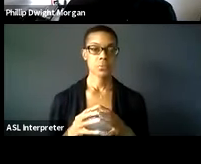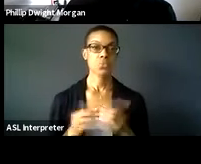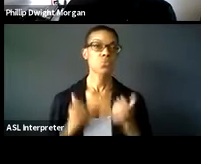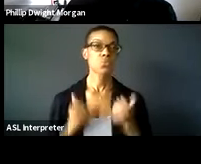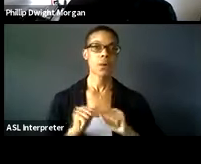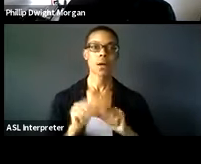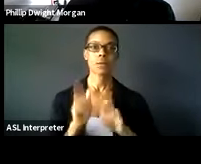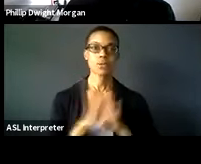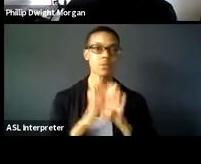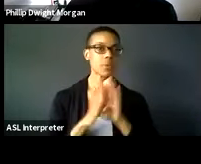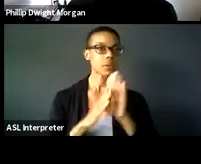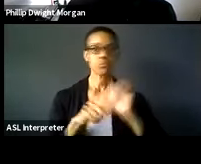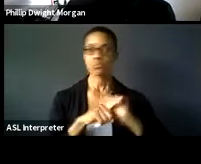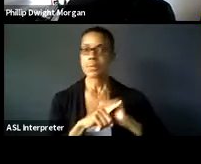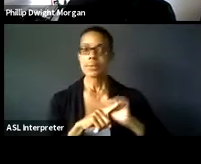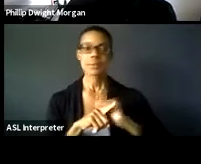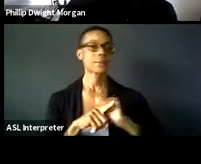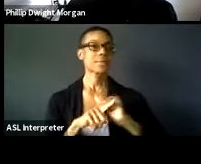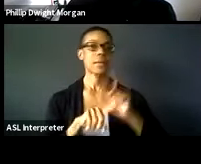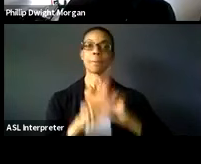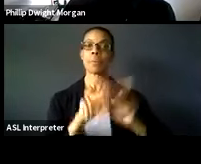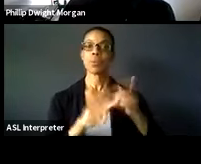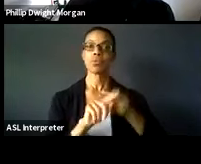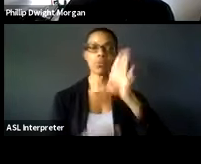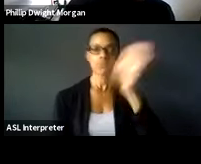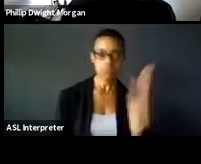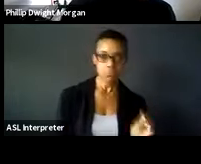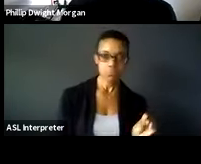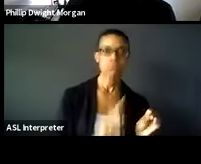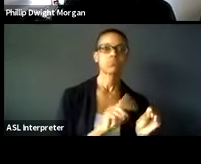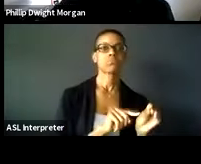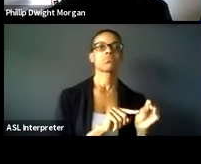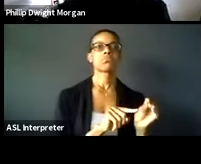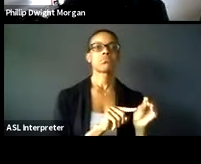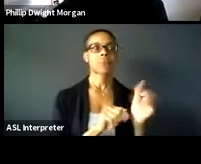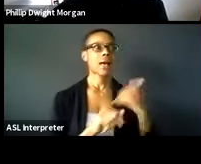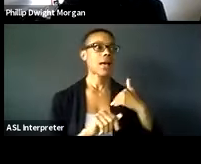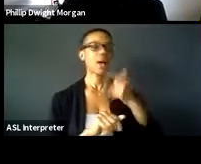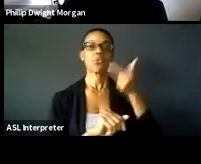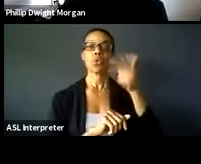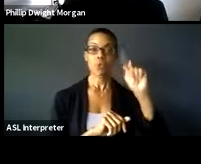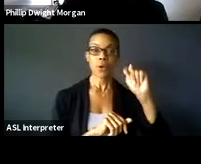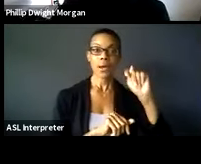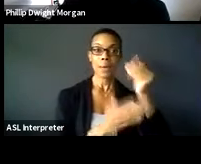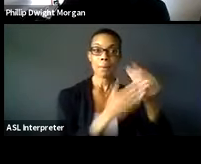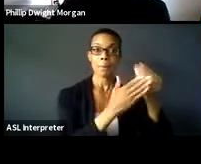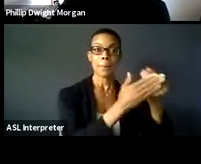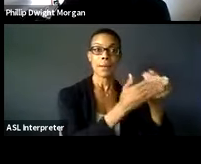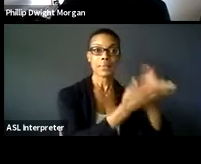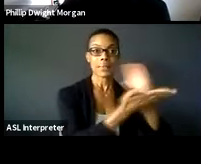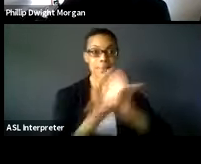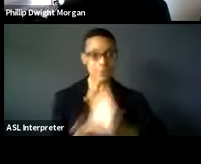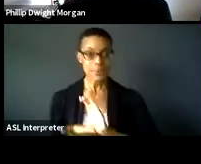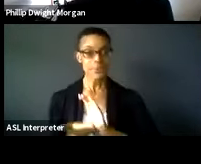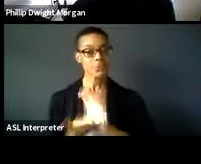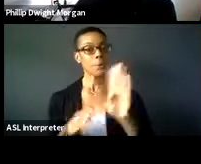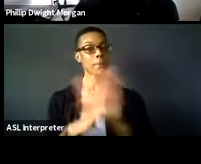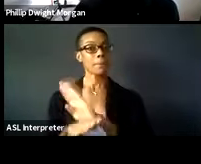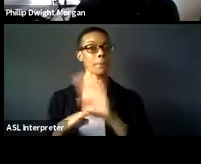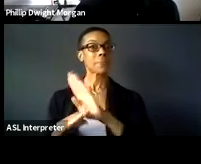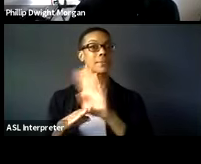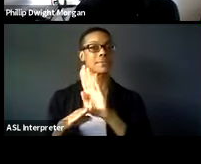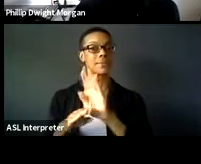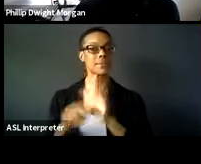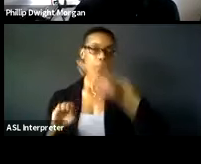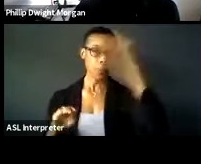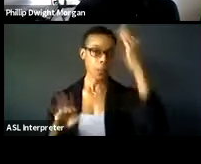having internship for people of African descent and origin, having a grant for business-led Black artists